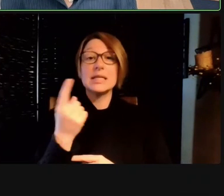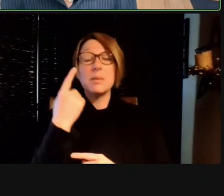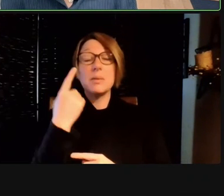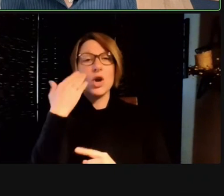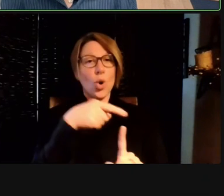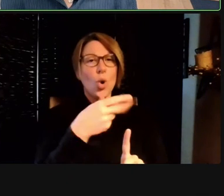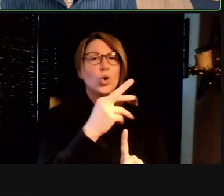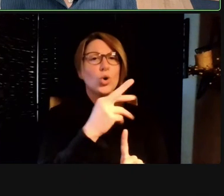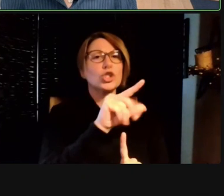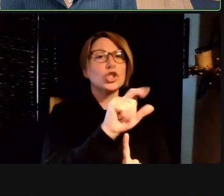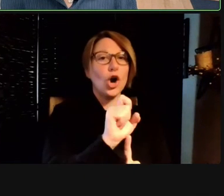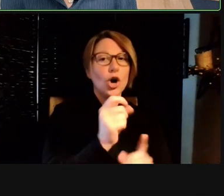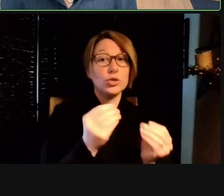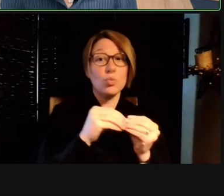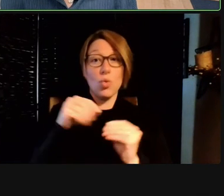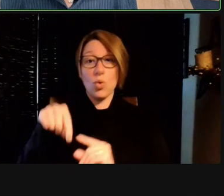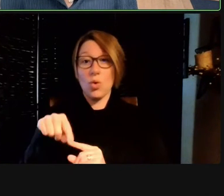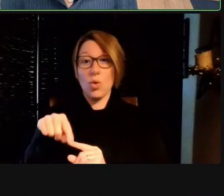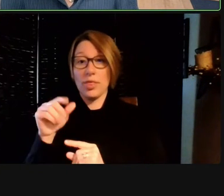think.